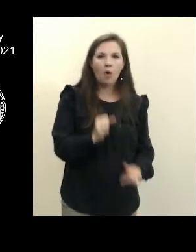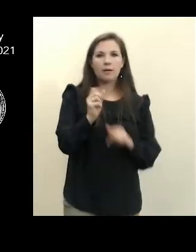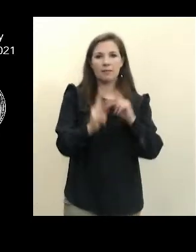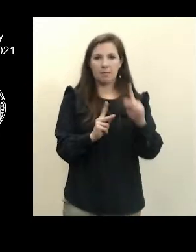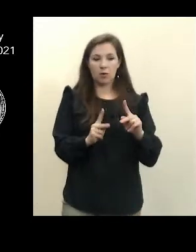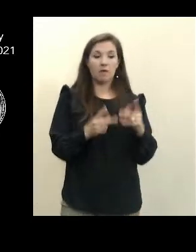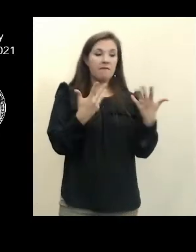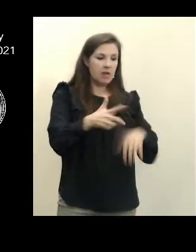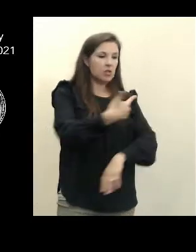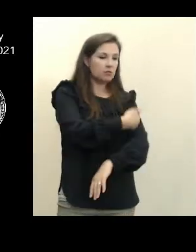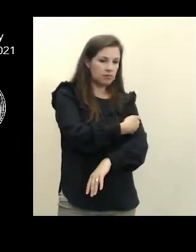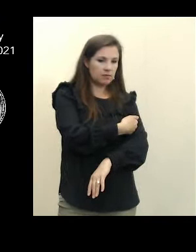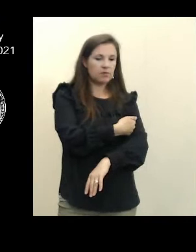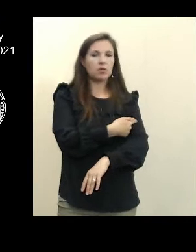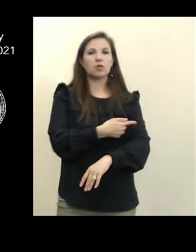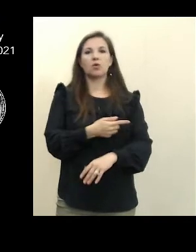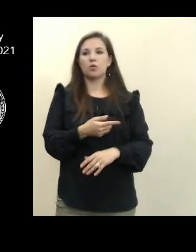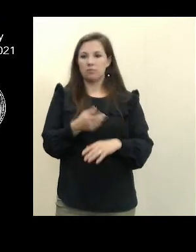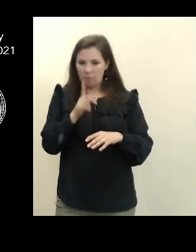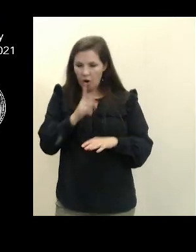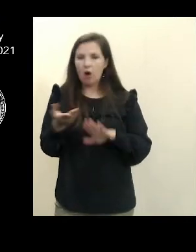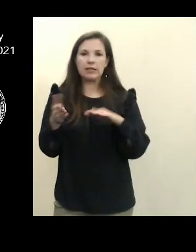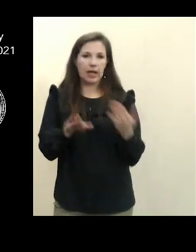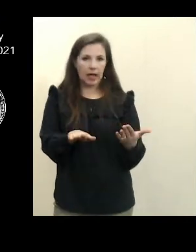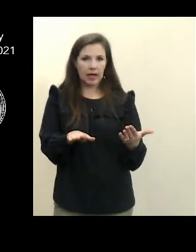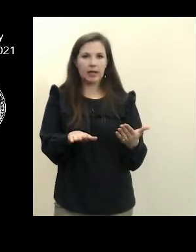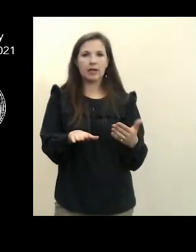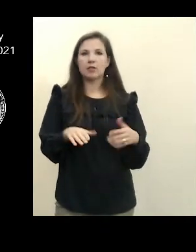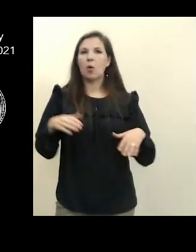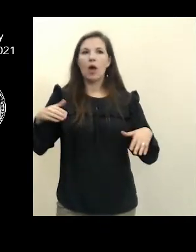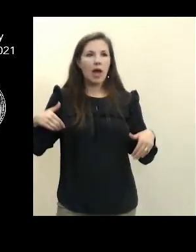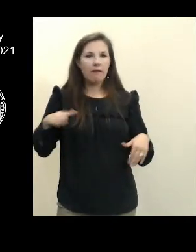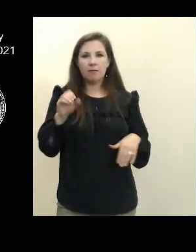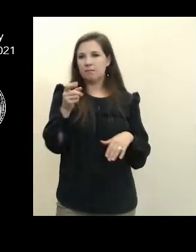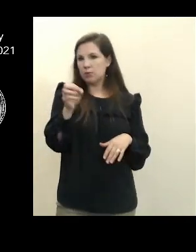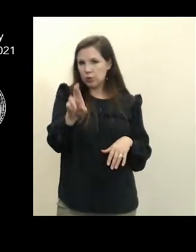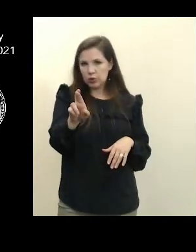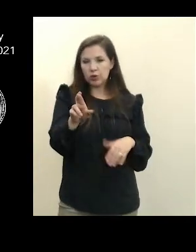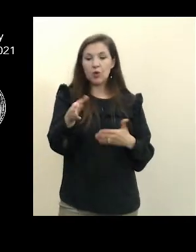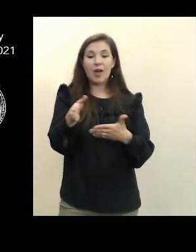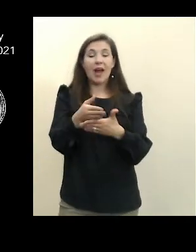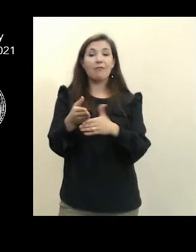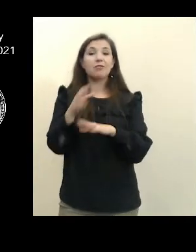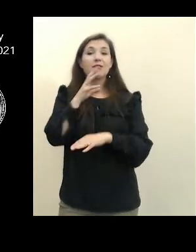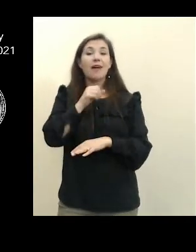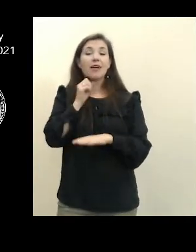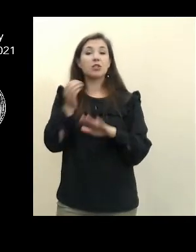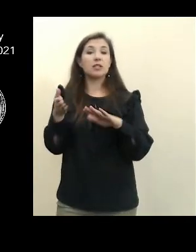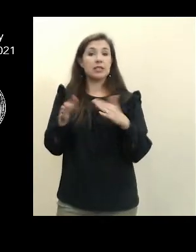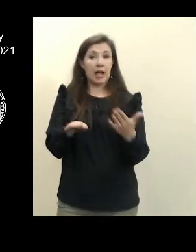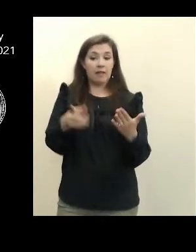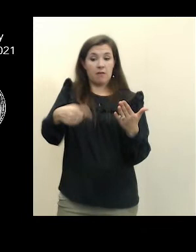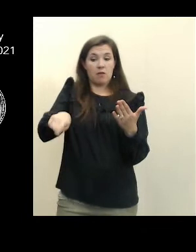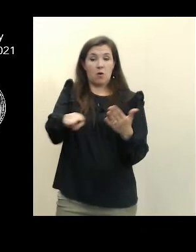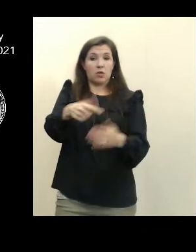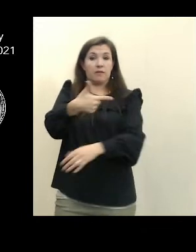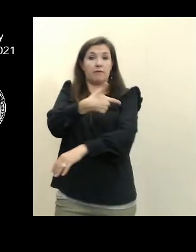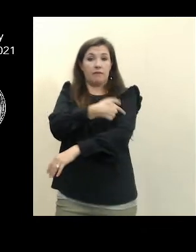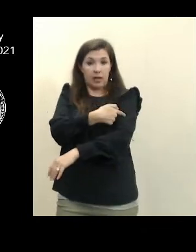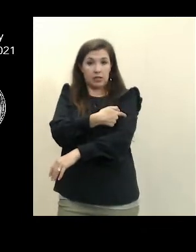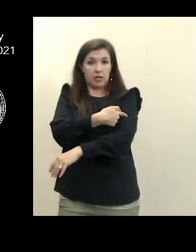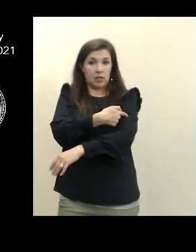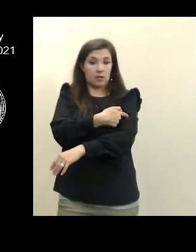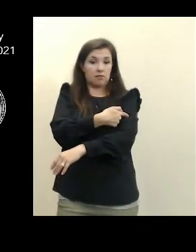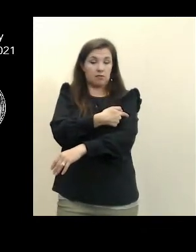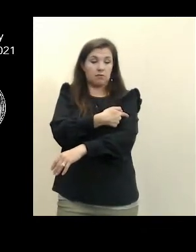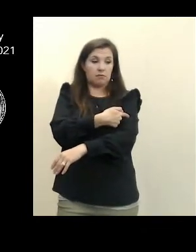been vaccinated who are perishing from COVID-19. They haven't gotten a booster yet, and the average age of death for those who've been vaccinated,